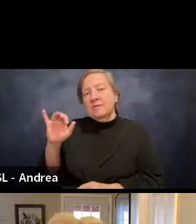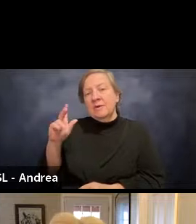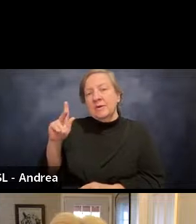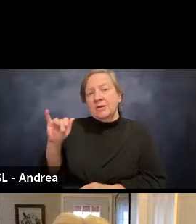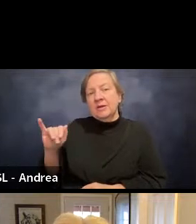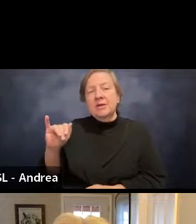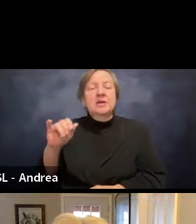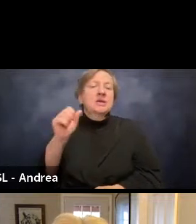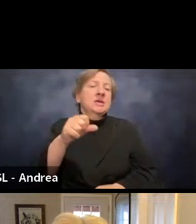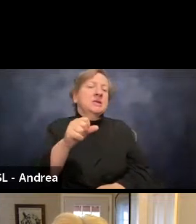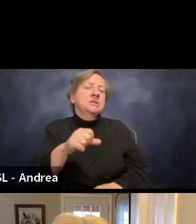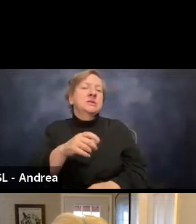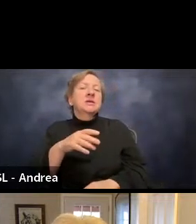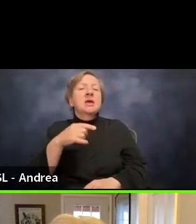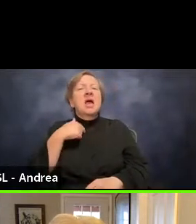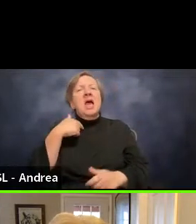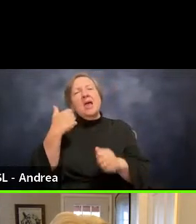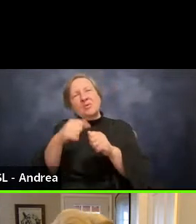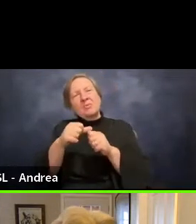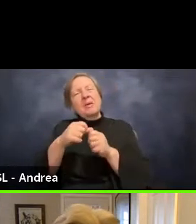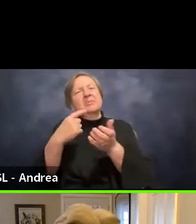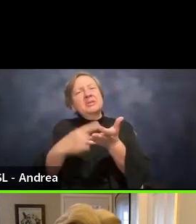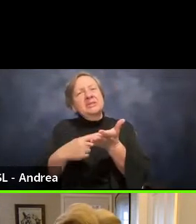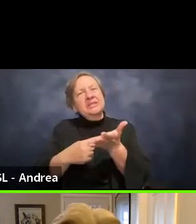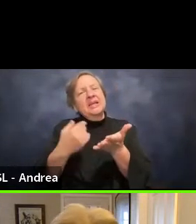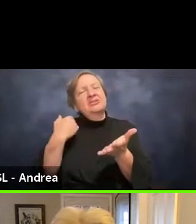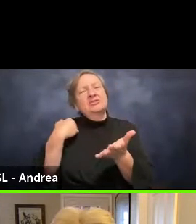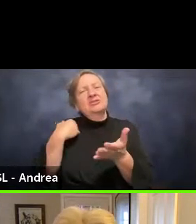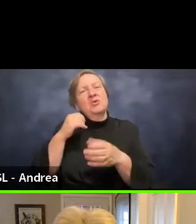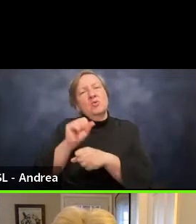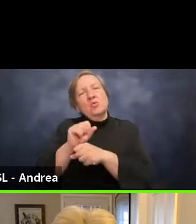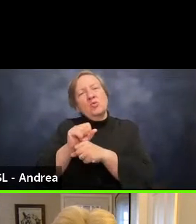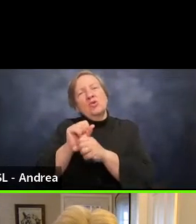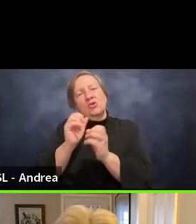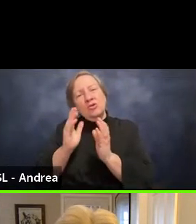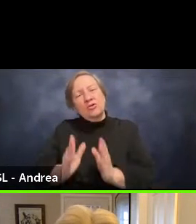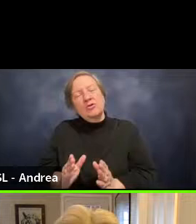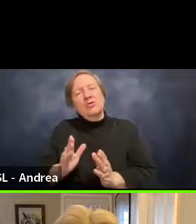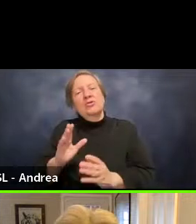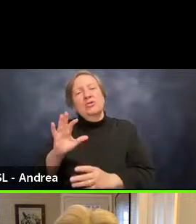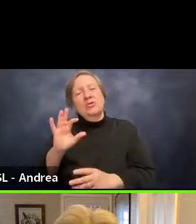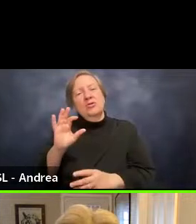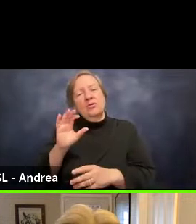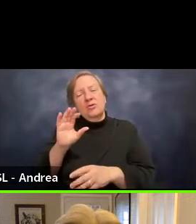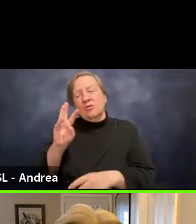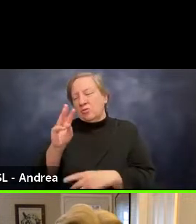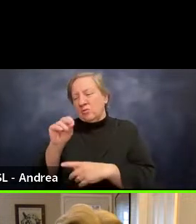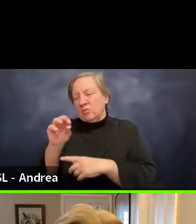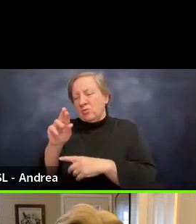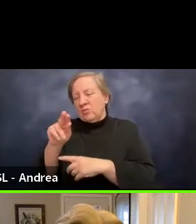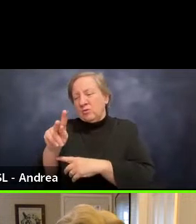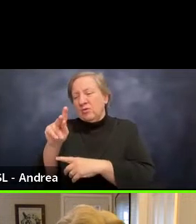I recall a discussion on workforce where the idea of